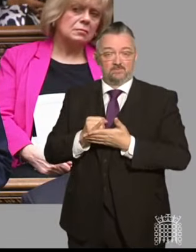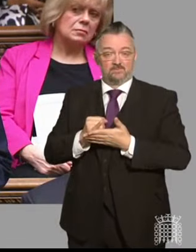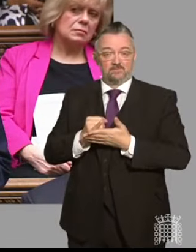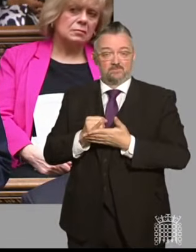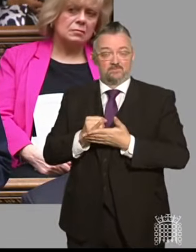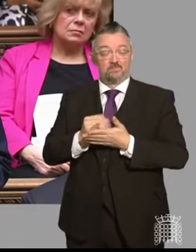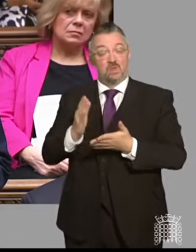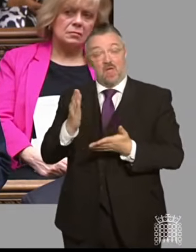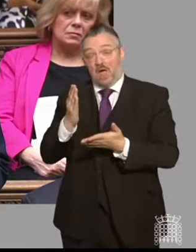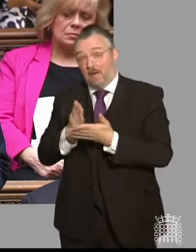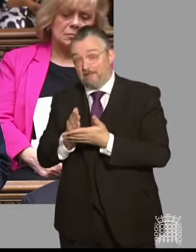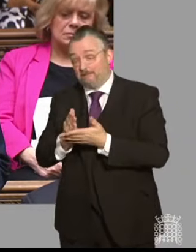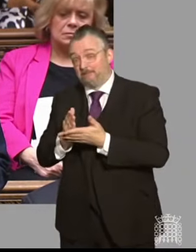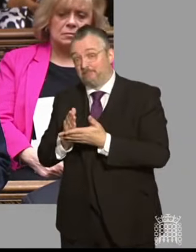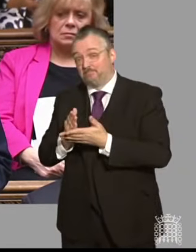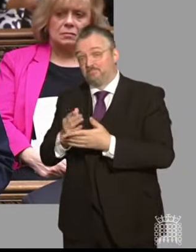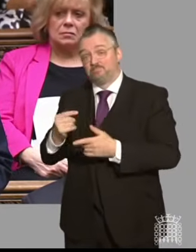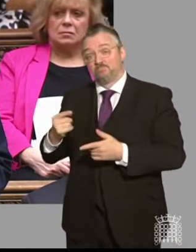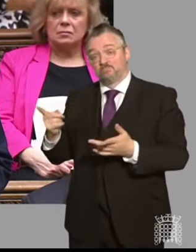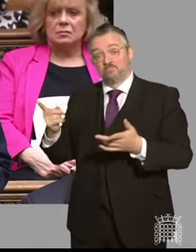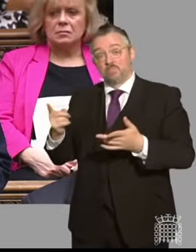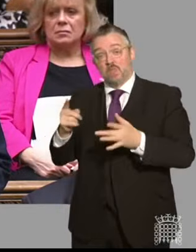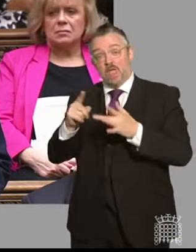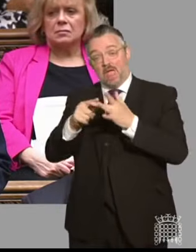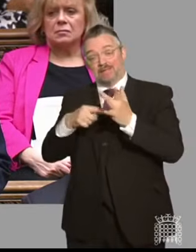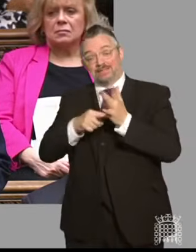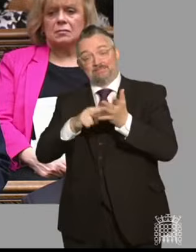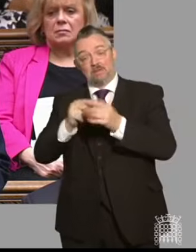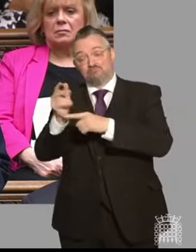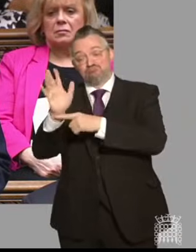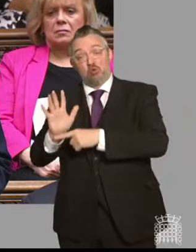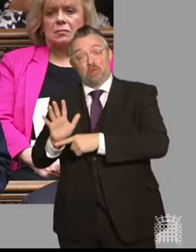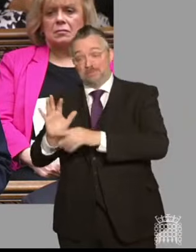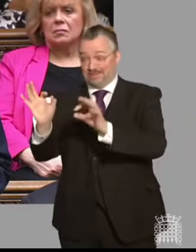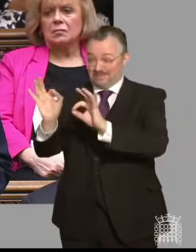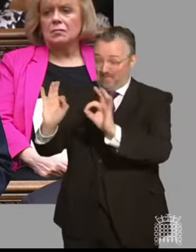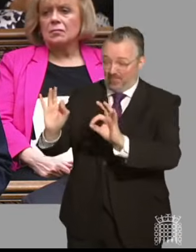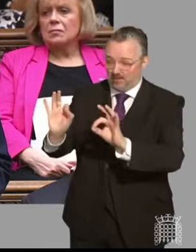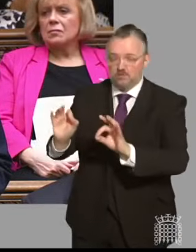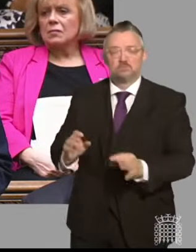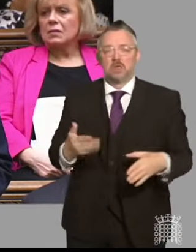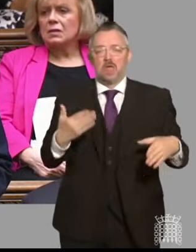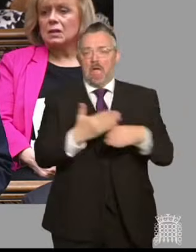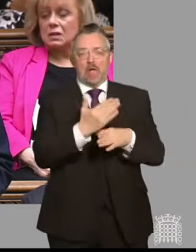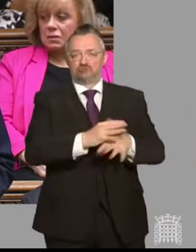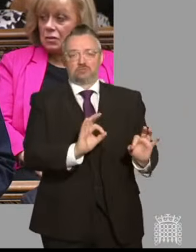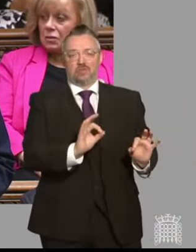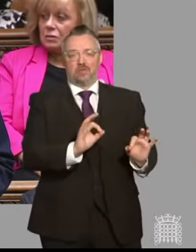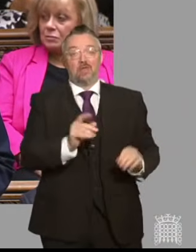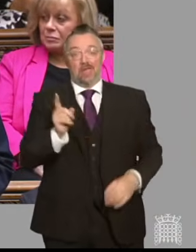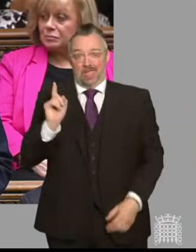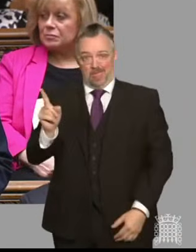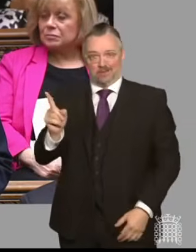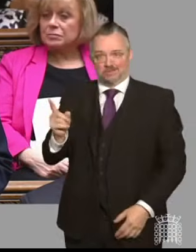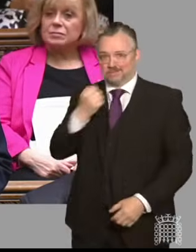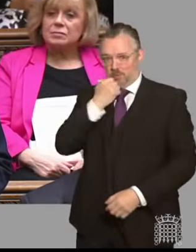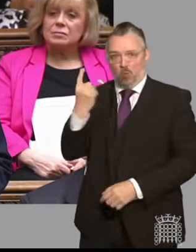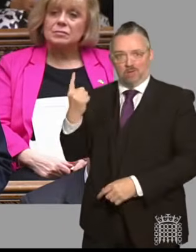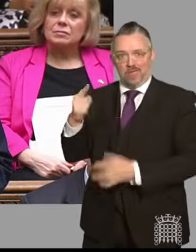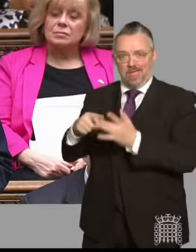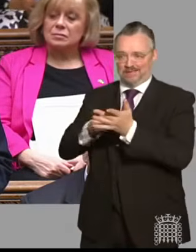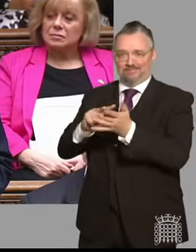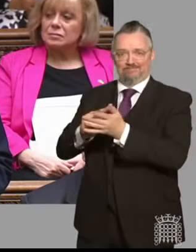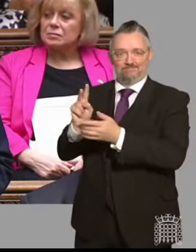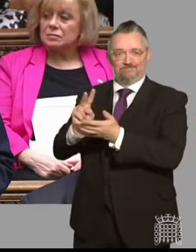ITV serialisation of the sub-postmaster scandal. You can shout all you like, but we all know that